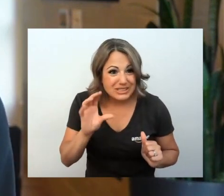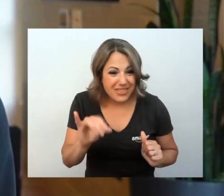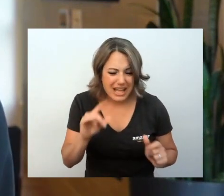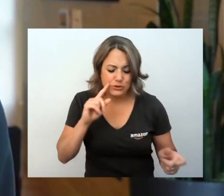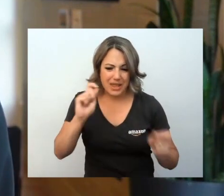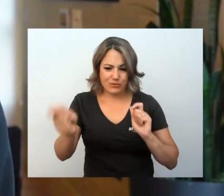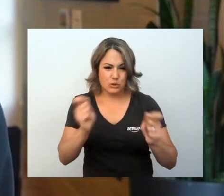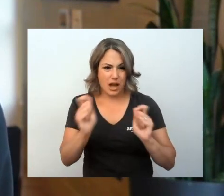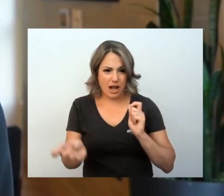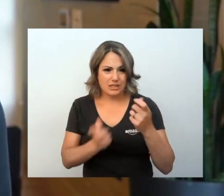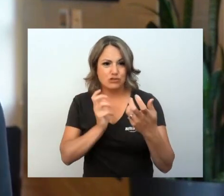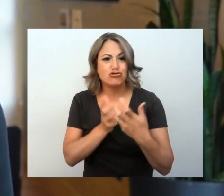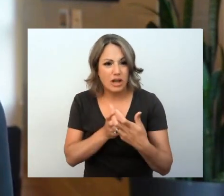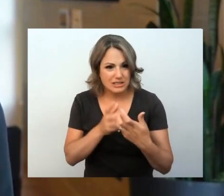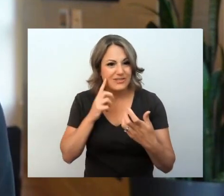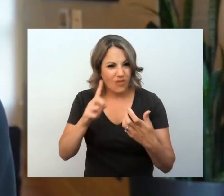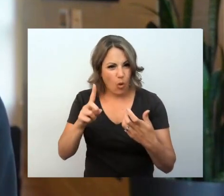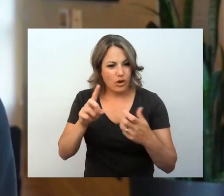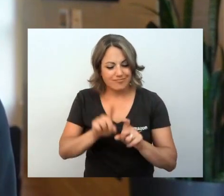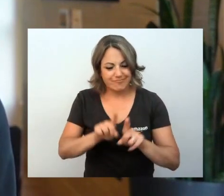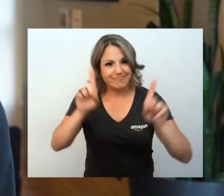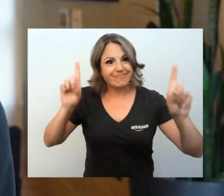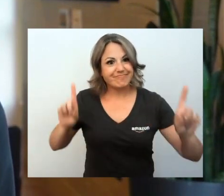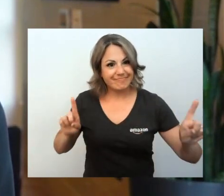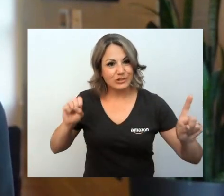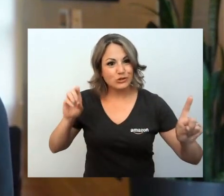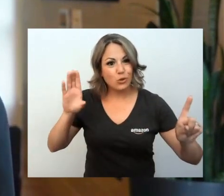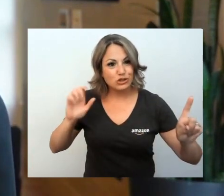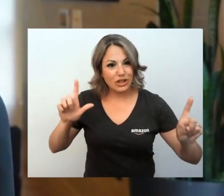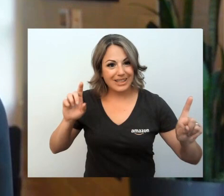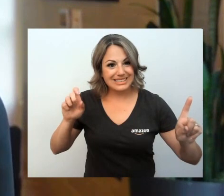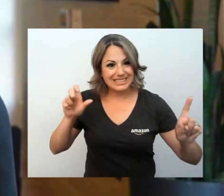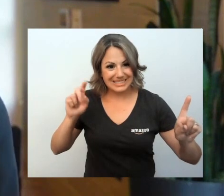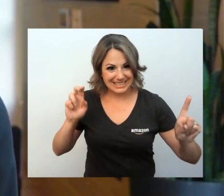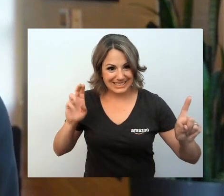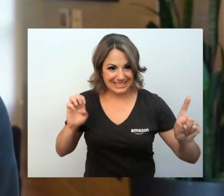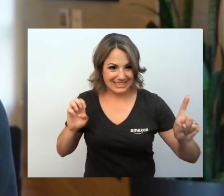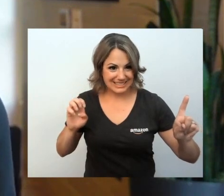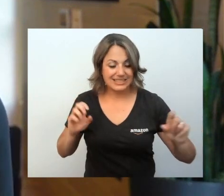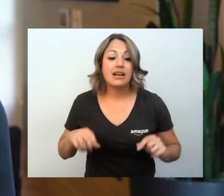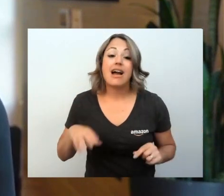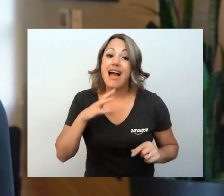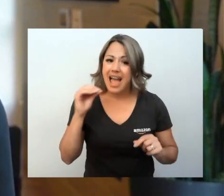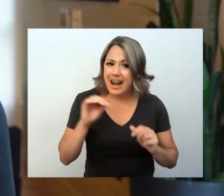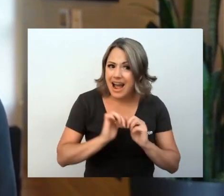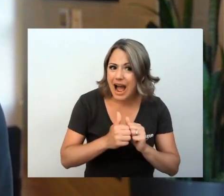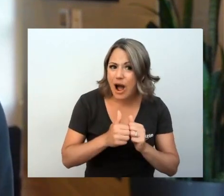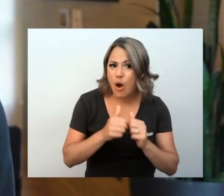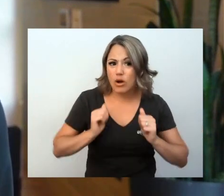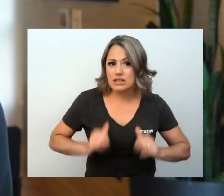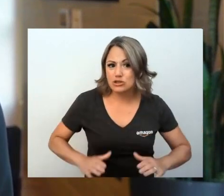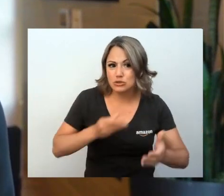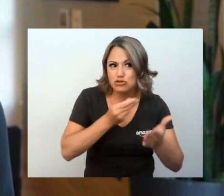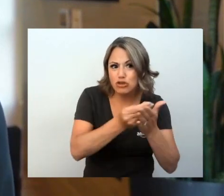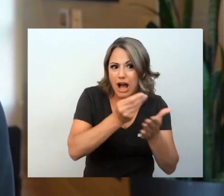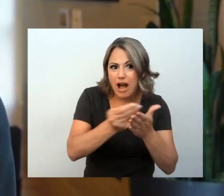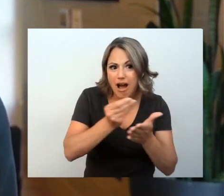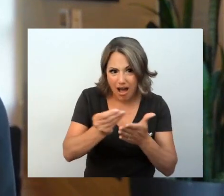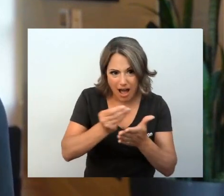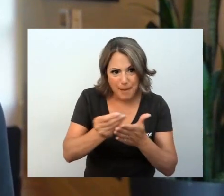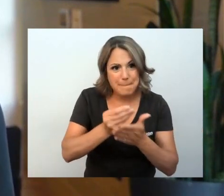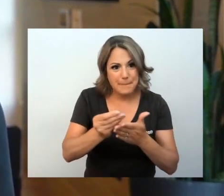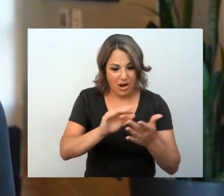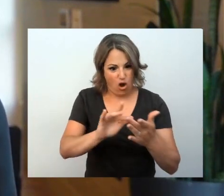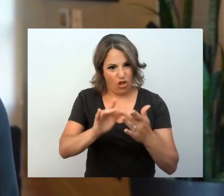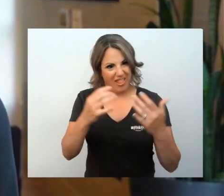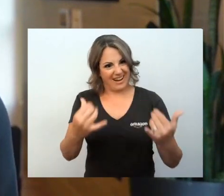adjust to the social distancing of the times. We also saw changes in behaviors for the way that consumers shop, right? Like so many consumers know